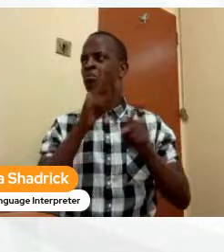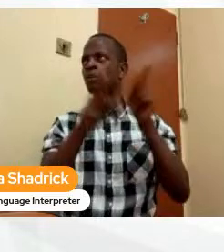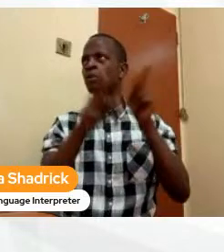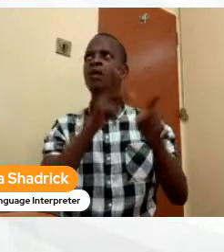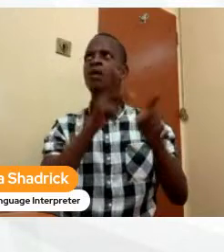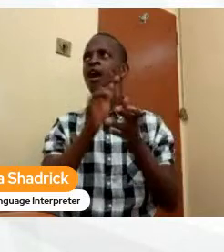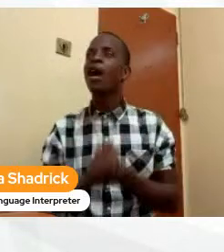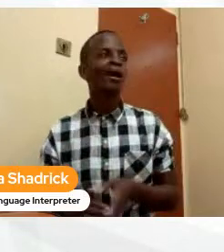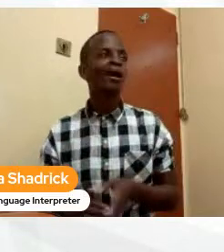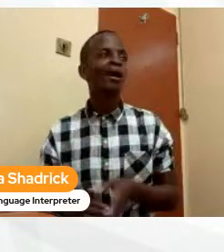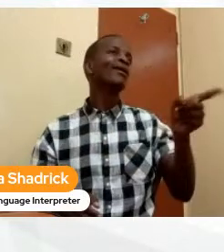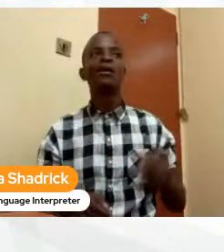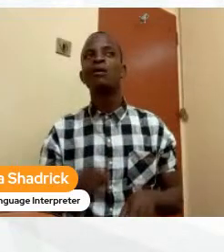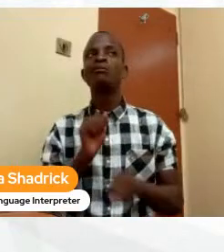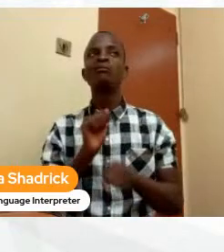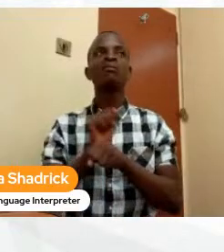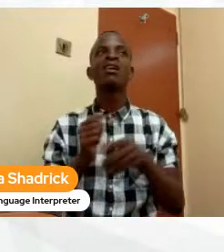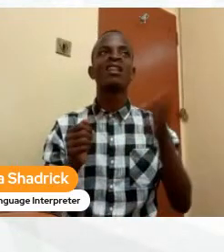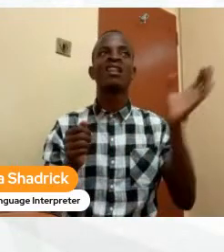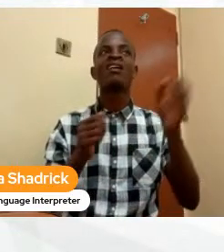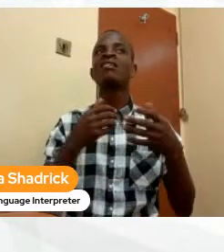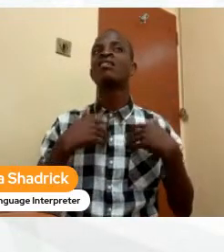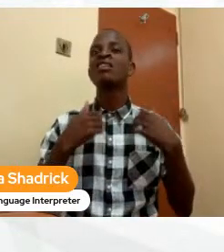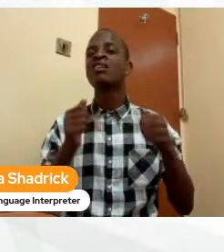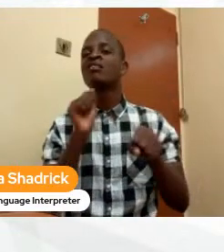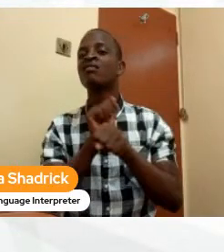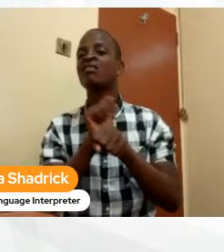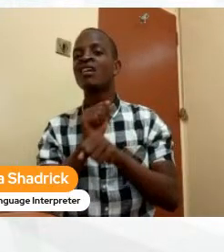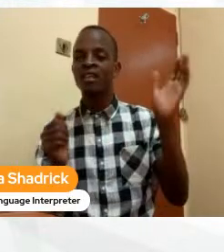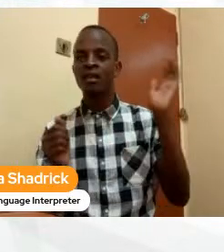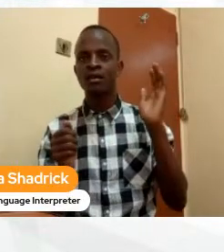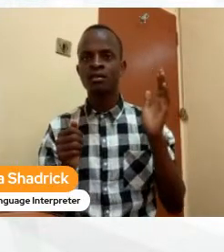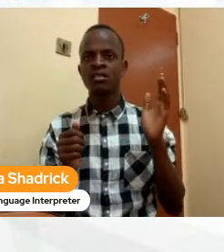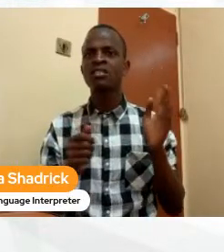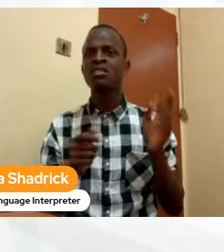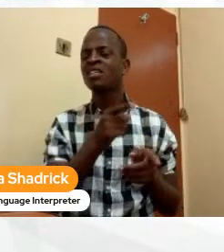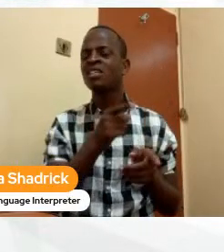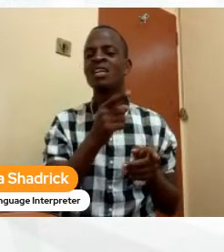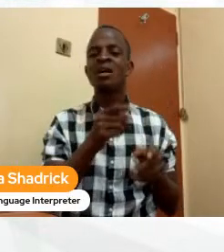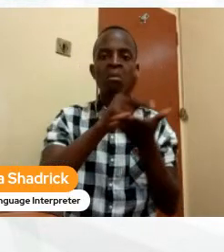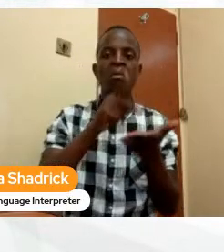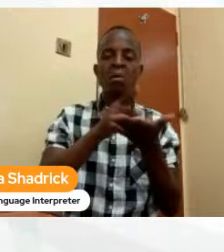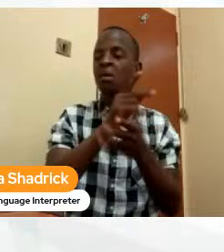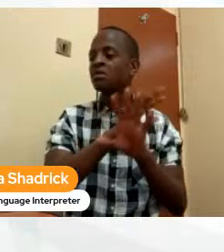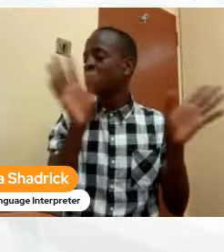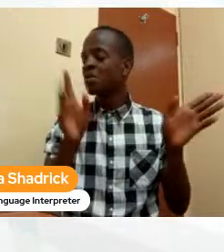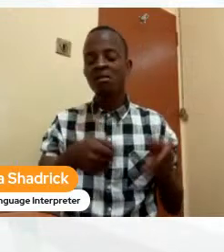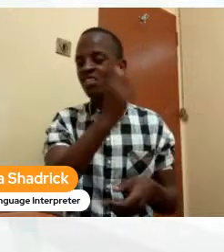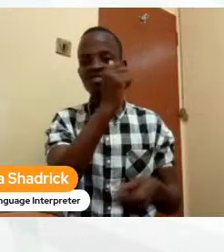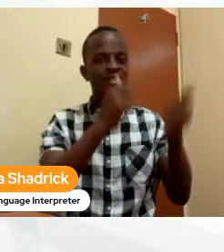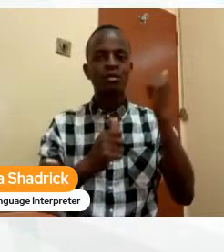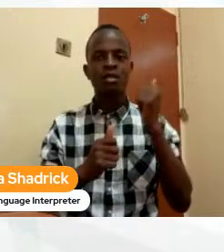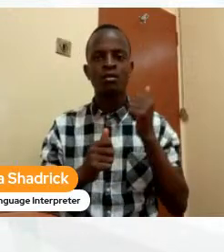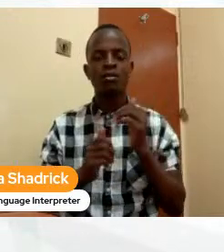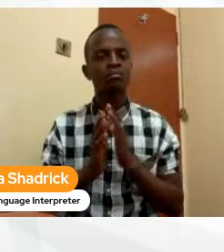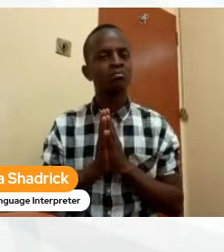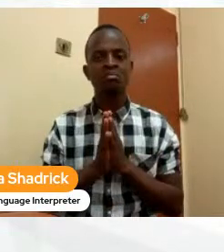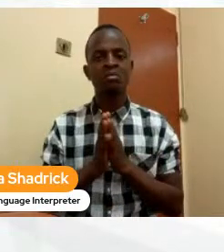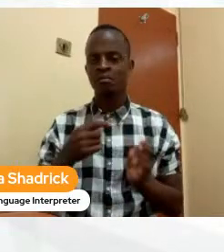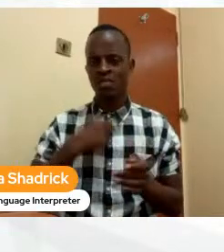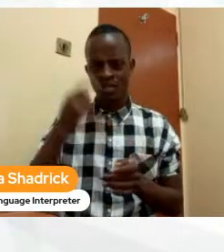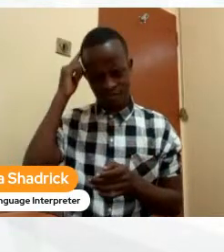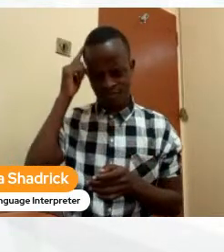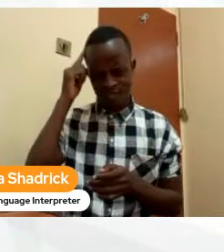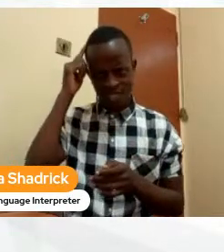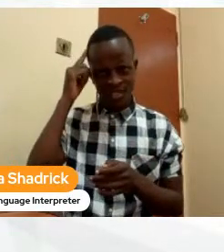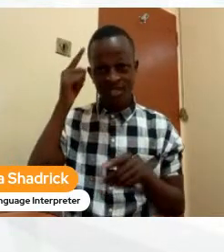that the health workers, it's their job. After all, they're getting paid for it and so forth. But I think even when